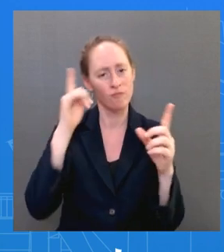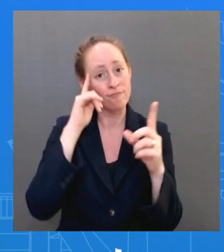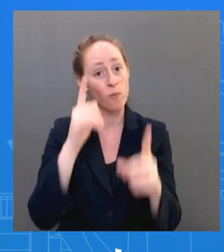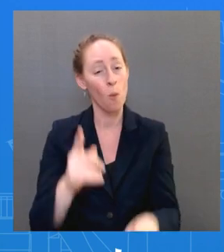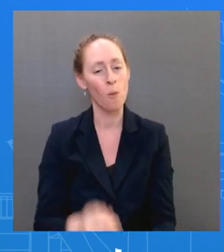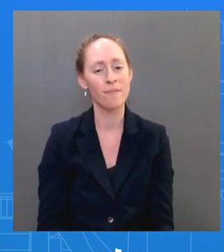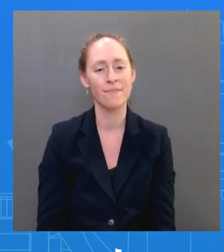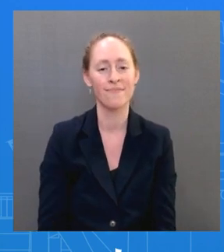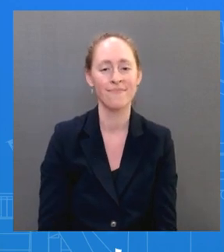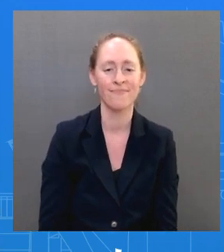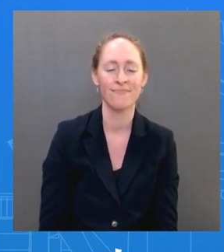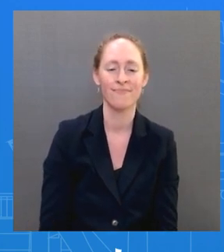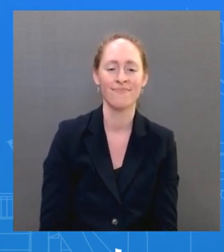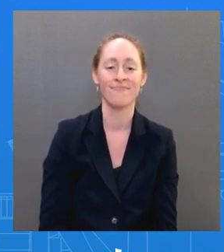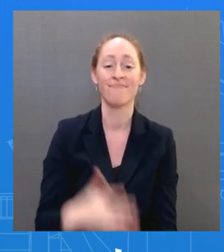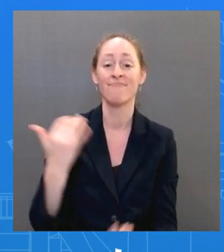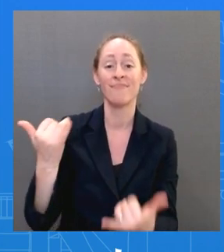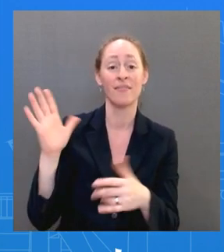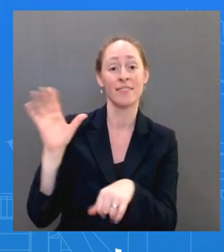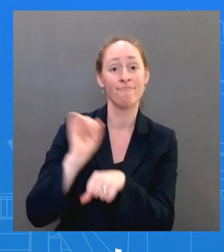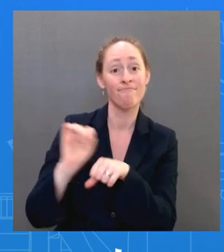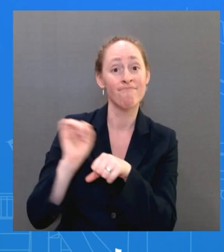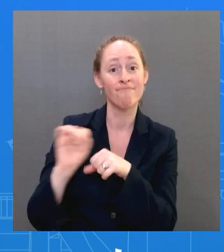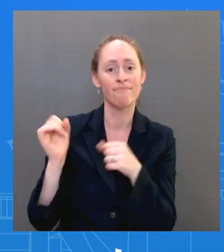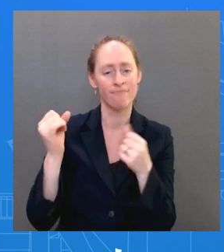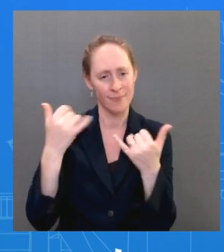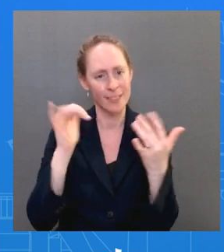people. So he does not regret that. And let me just add